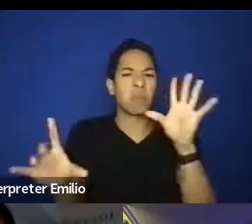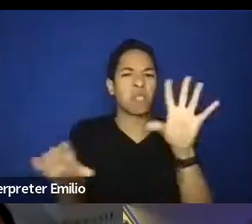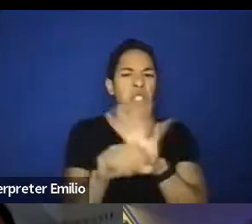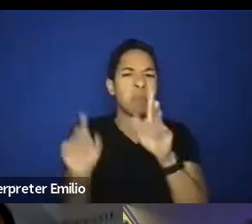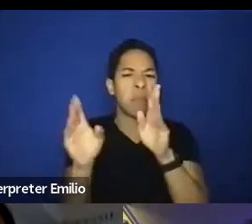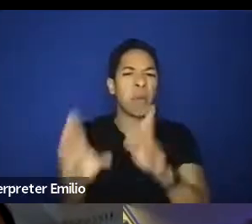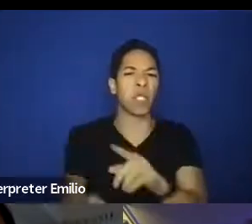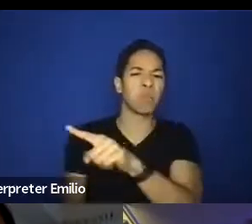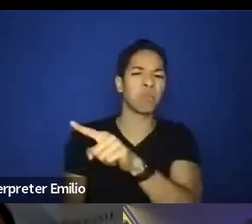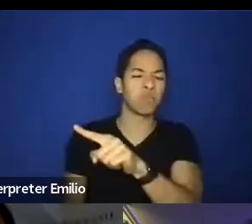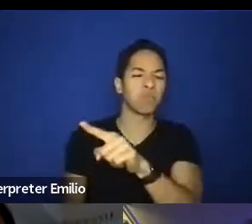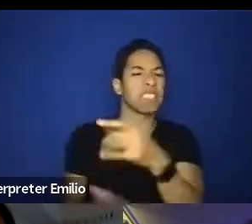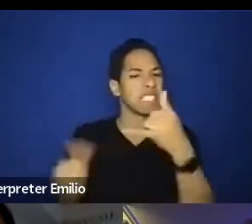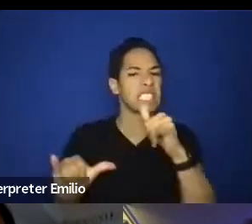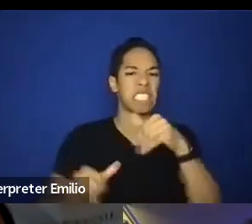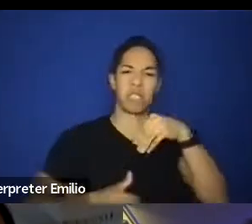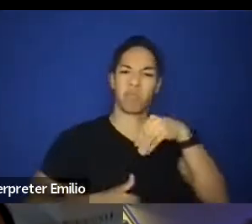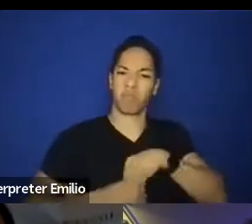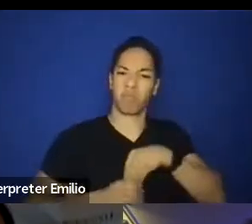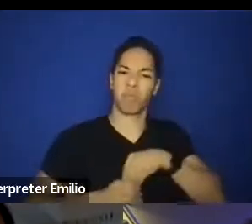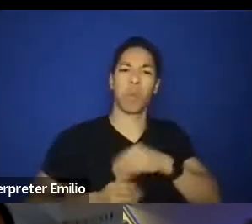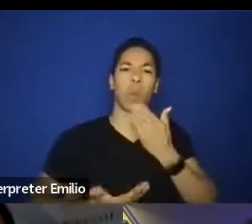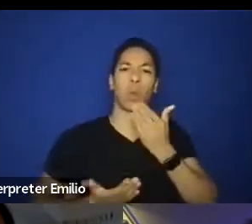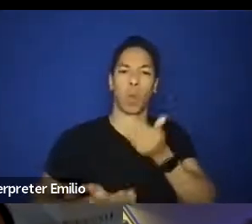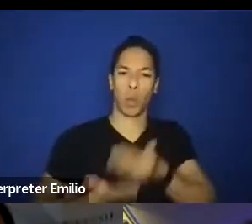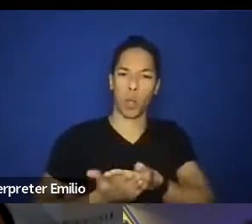inside of them that's just been masked.